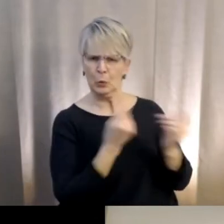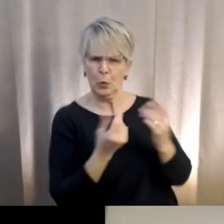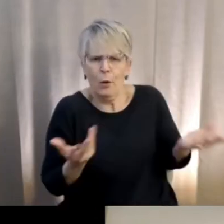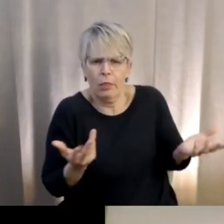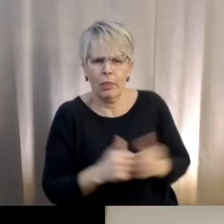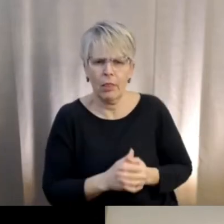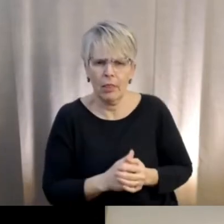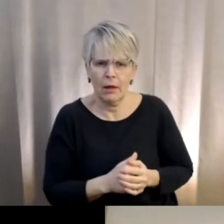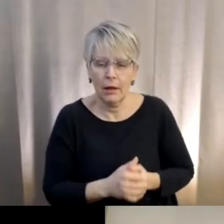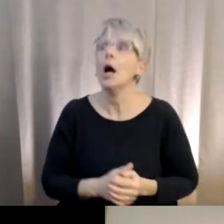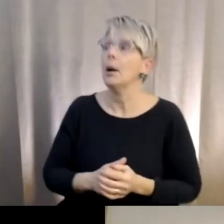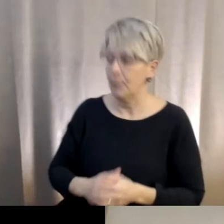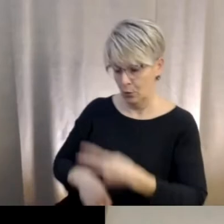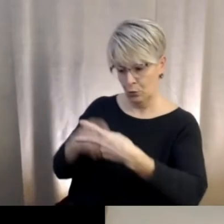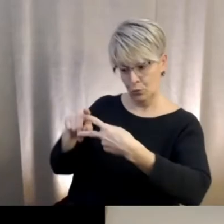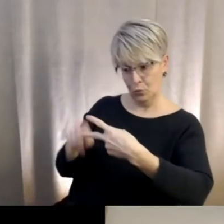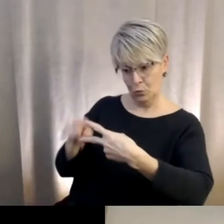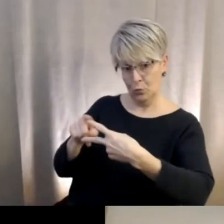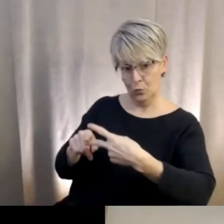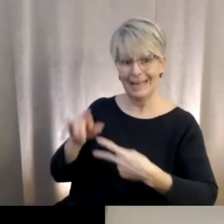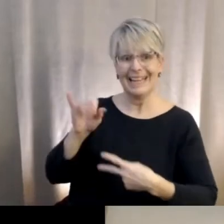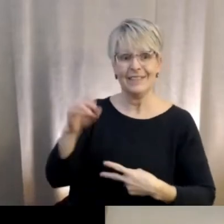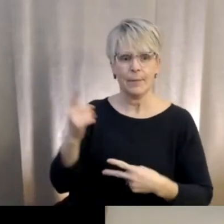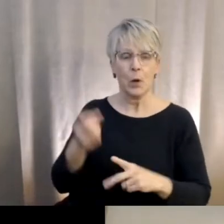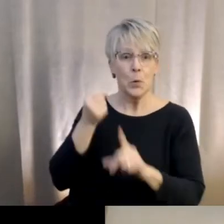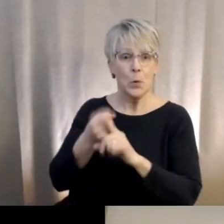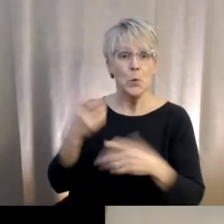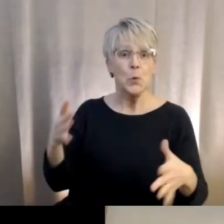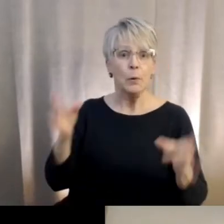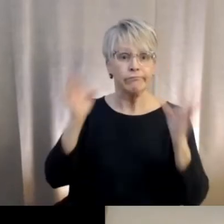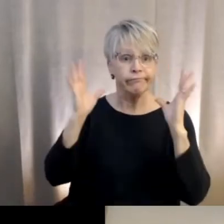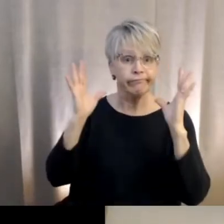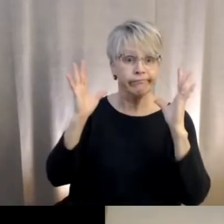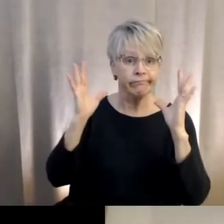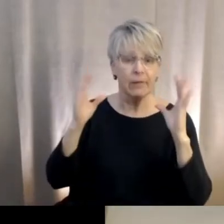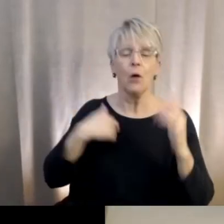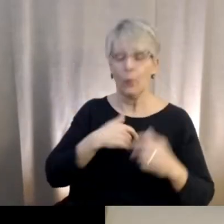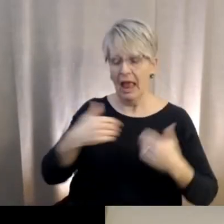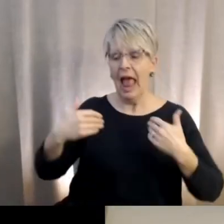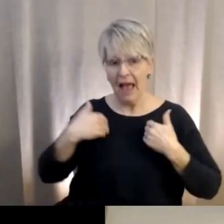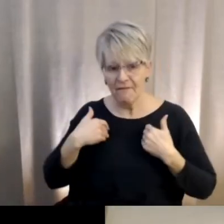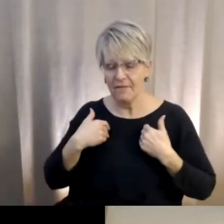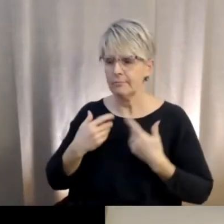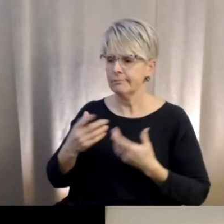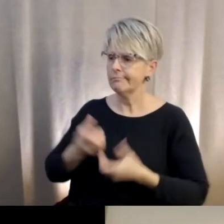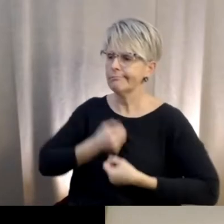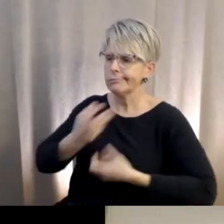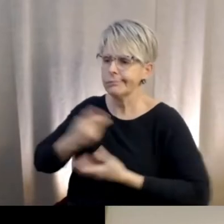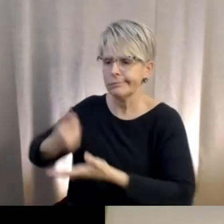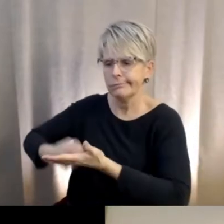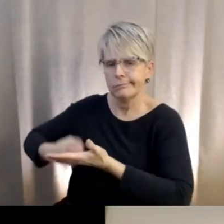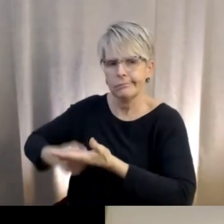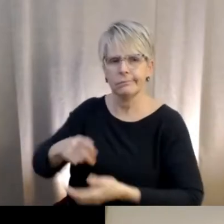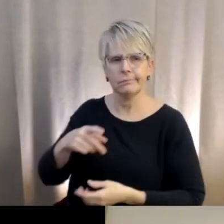To accomplish two things. One, if there is a significant event, because we do debriefs, peer debriefs of traumatic events